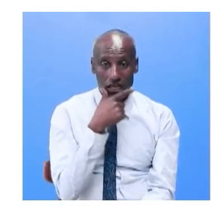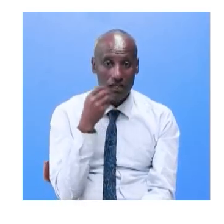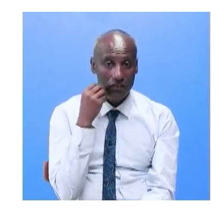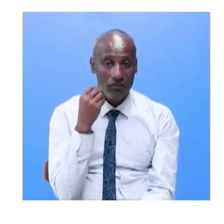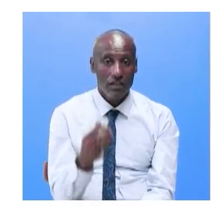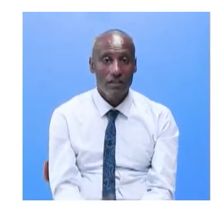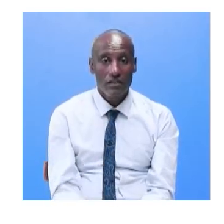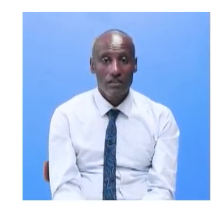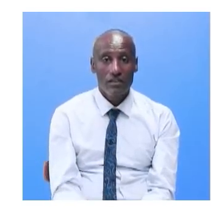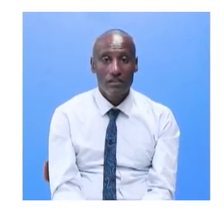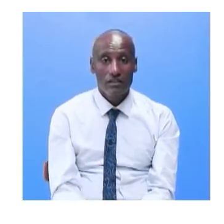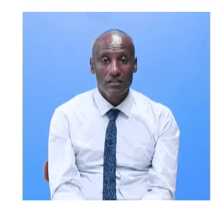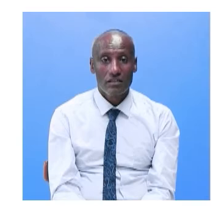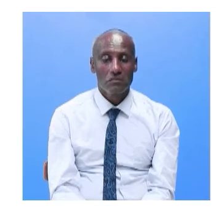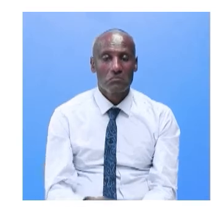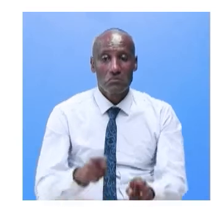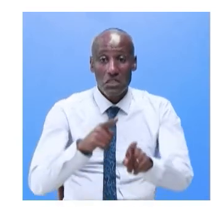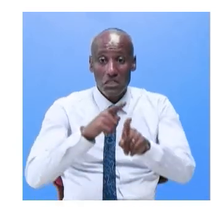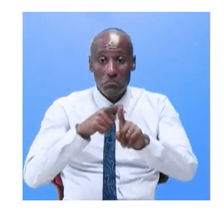maybe specific school,